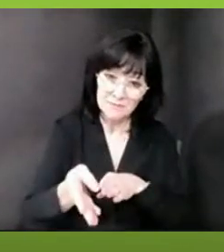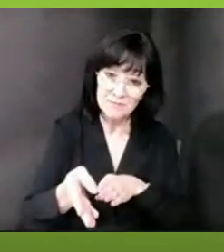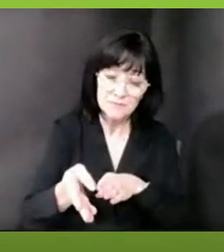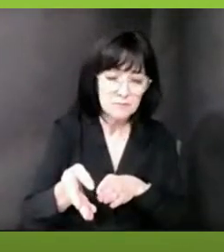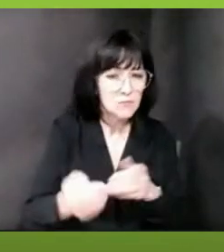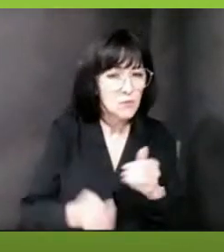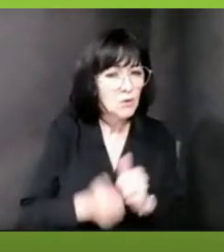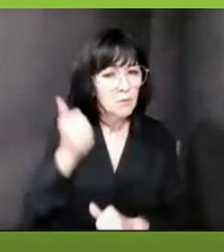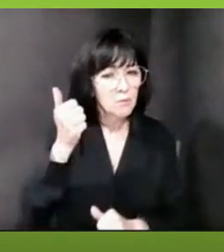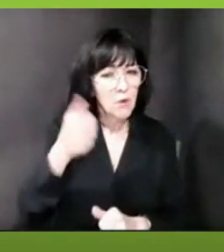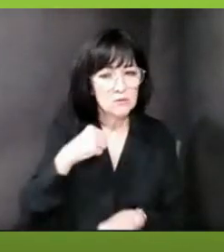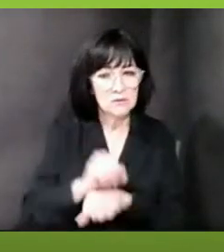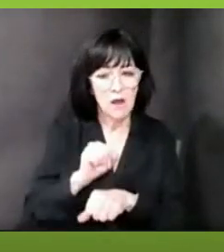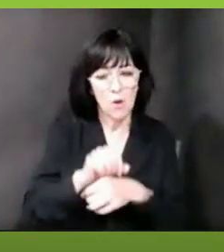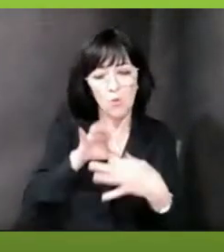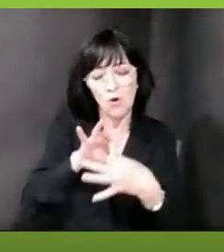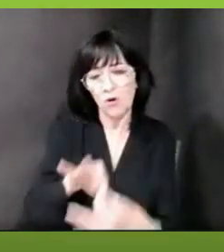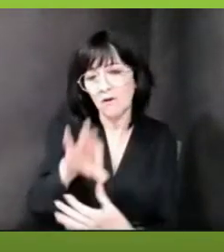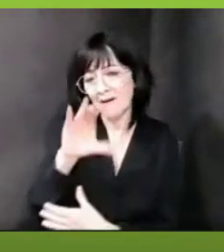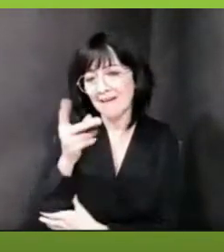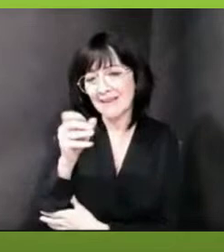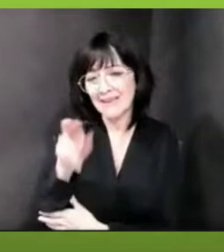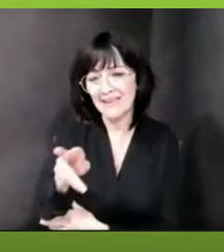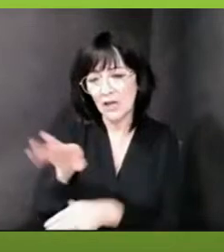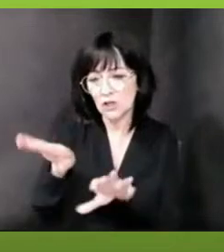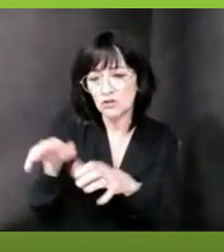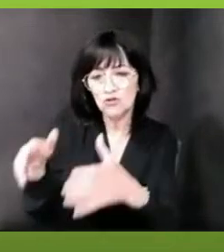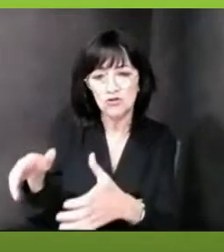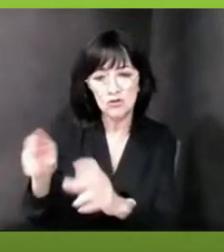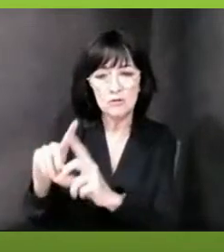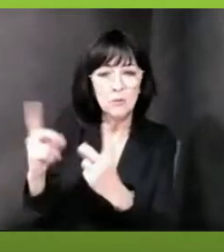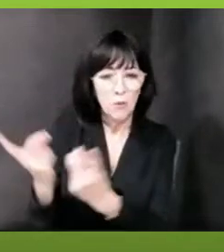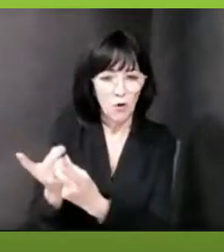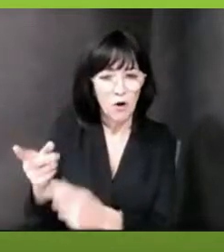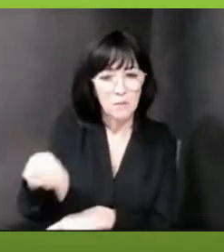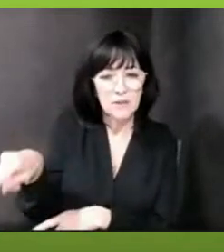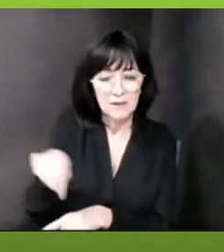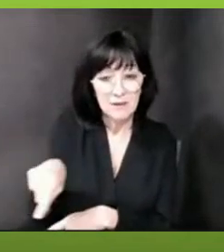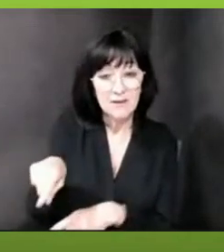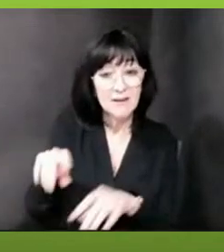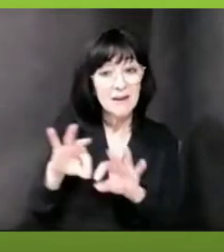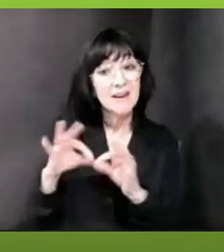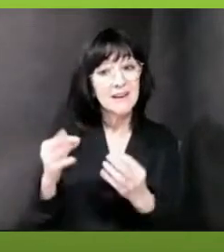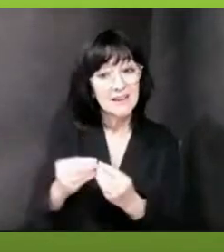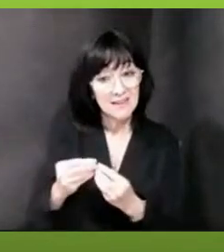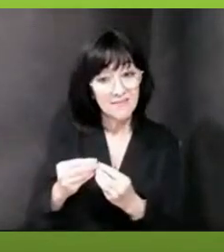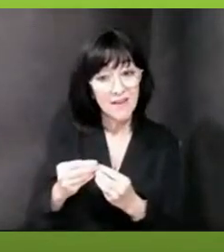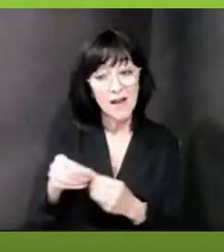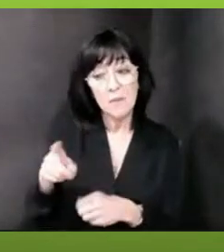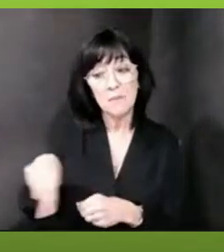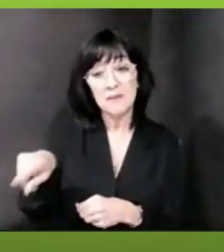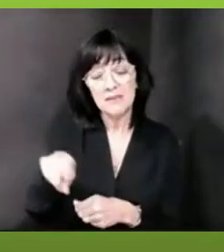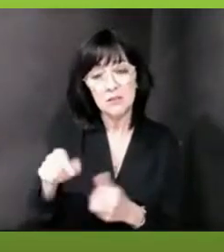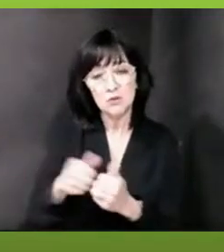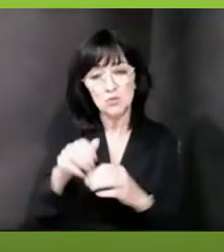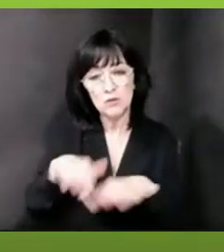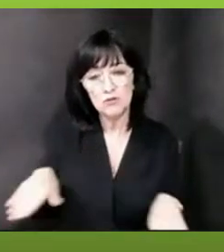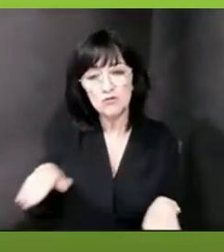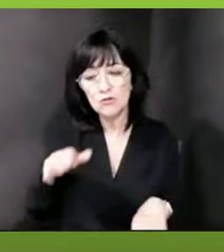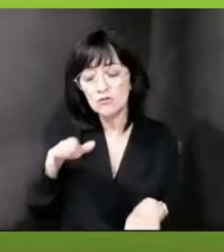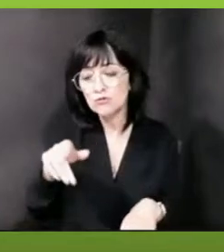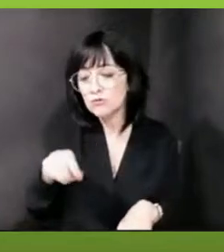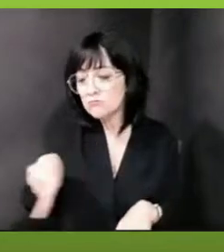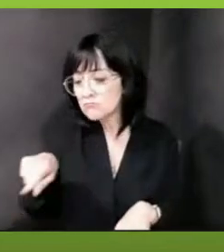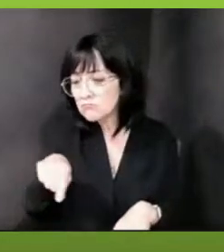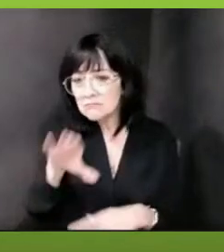primarily in a cancer unit is that families of children with chronic illness, whether it's